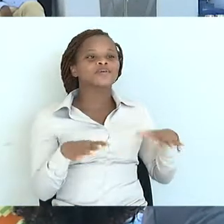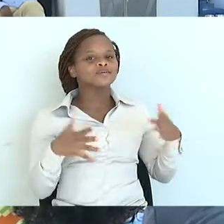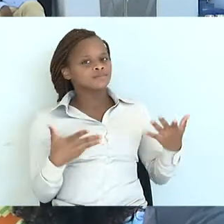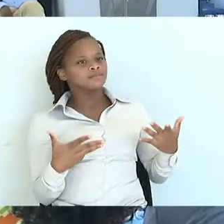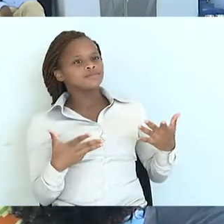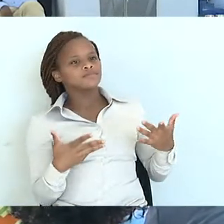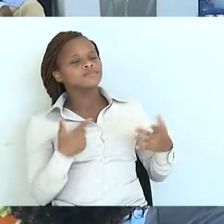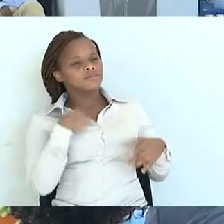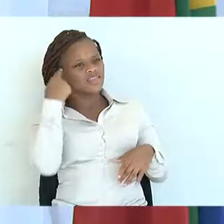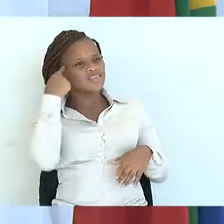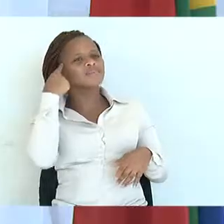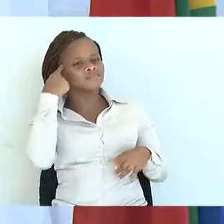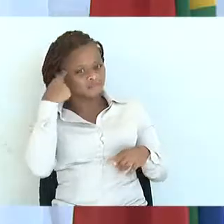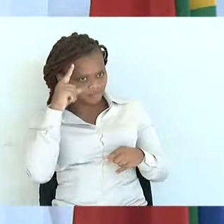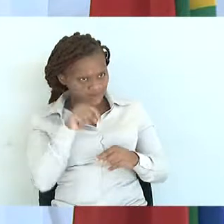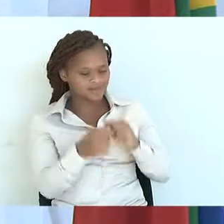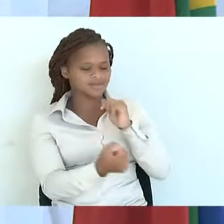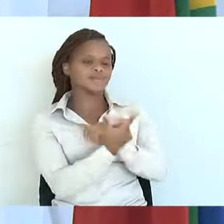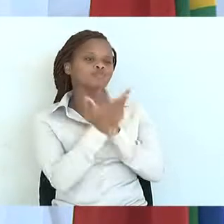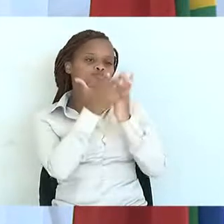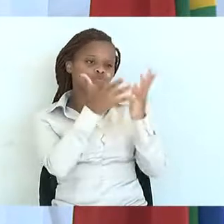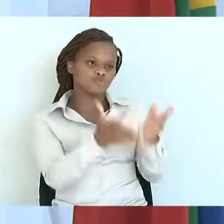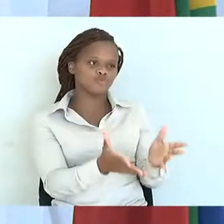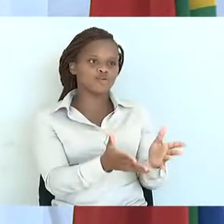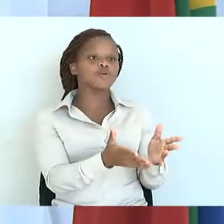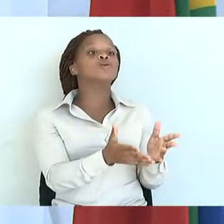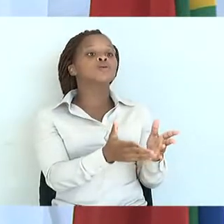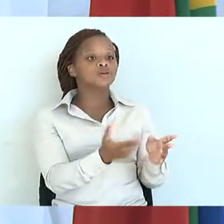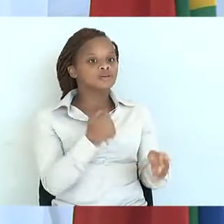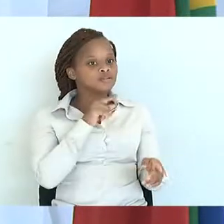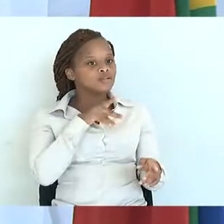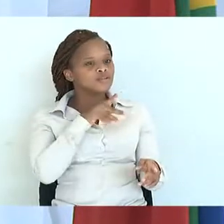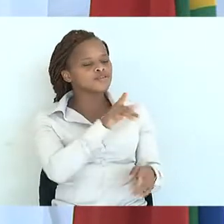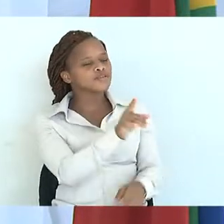Bekumele kwenzeke kanjalo. We do want to